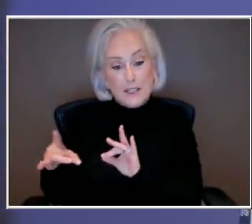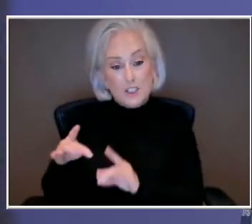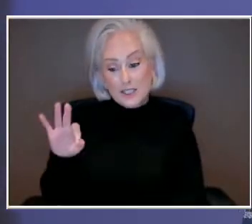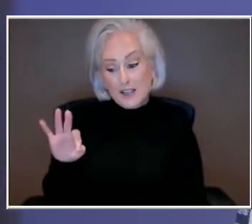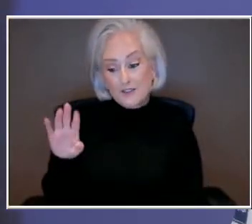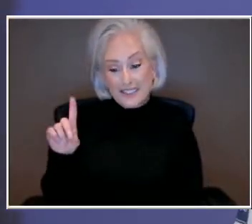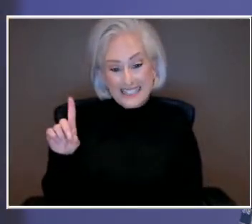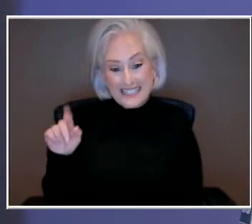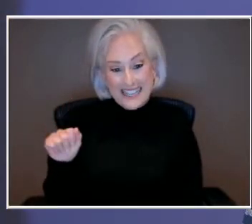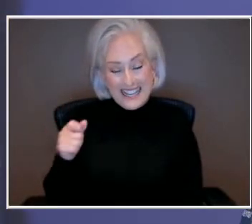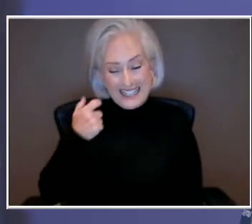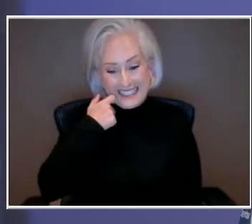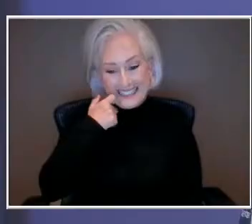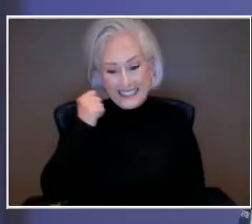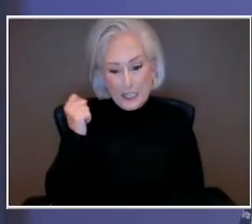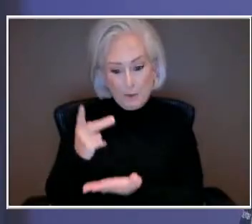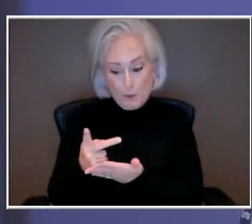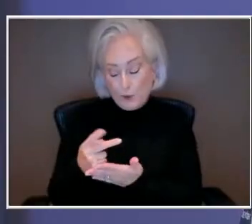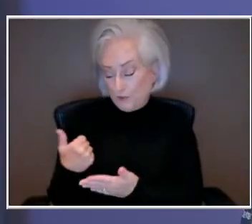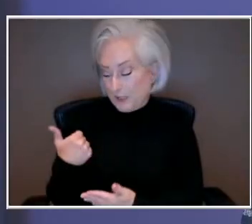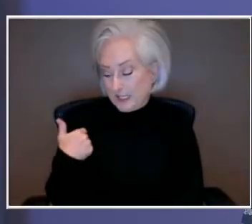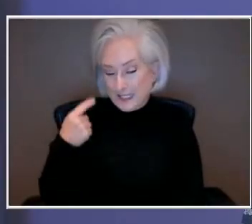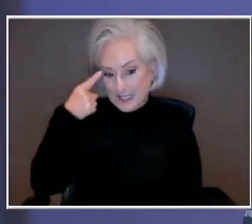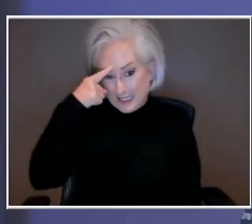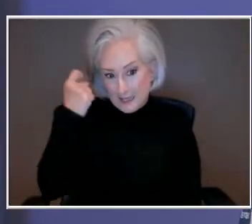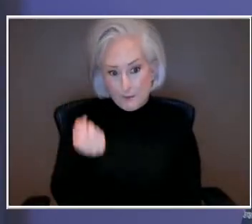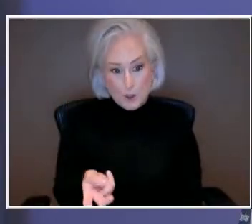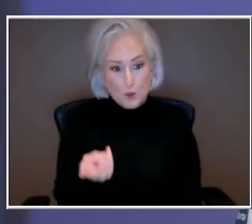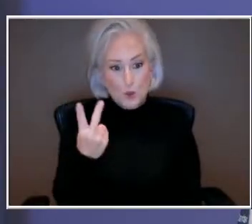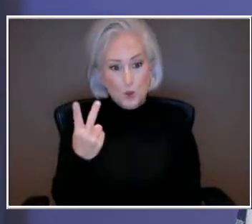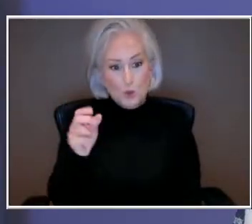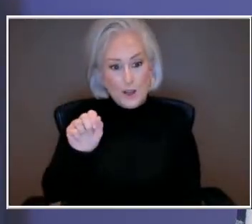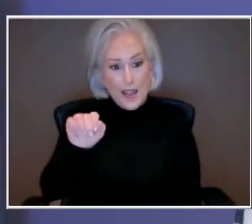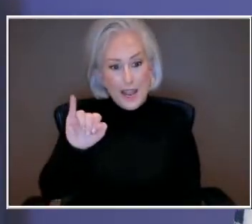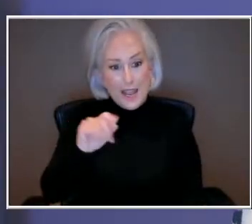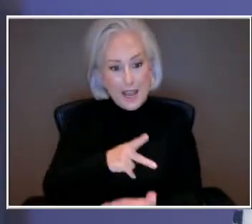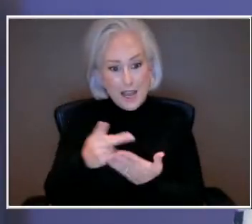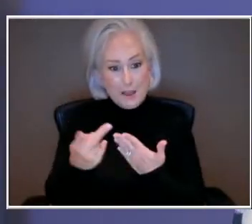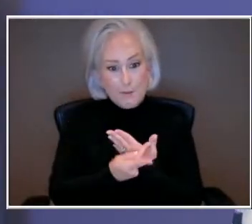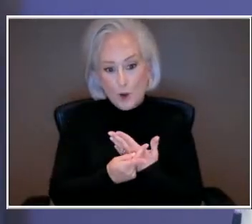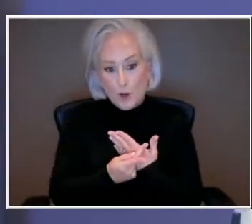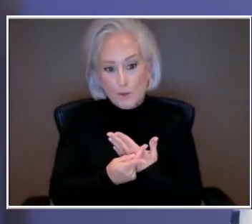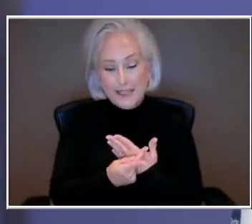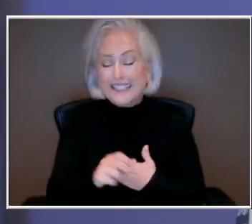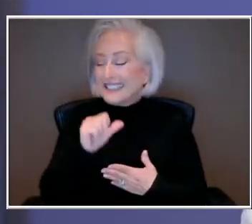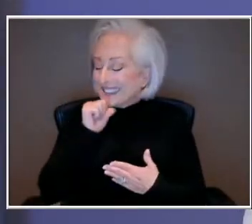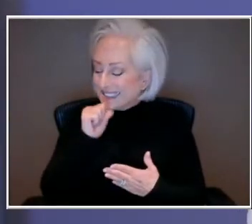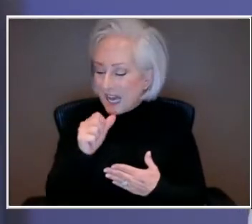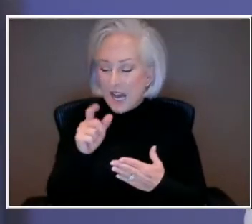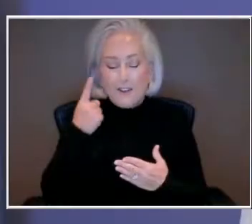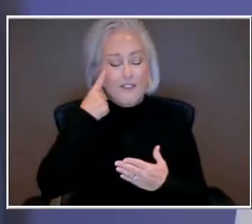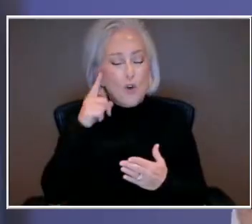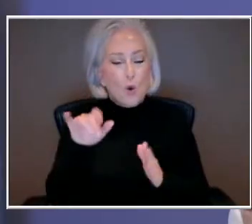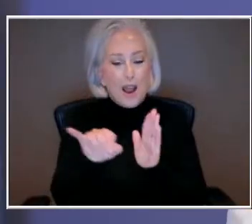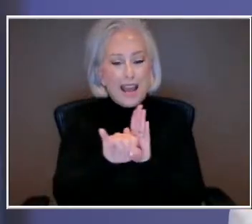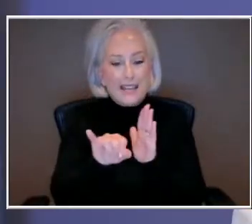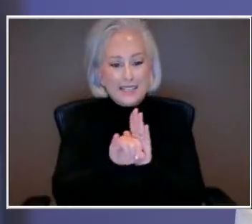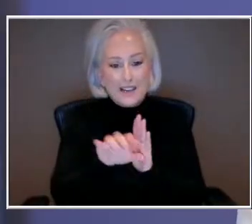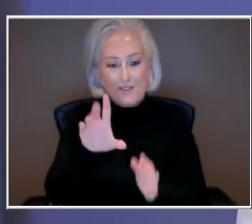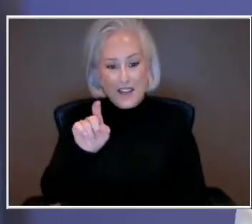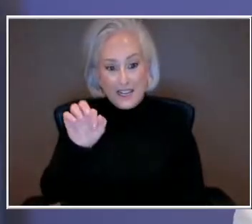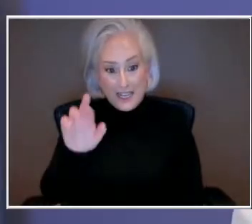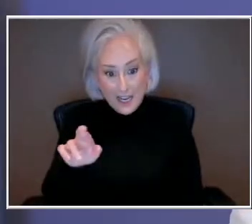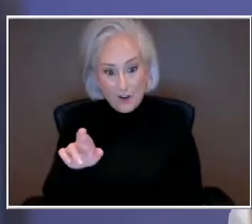approved this summer 2 AI programs that their goal is not to identify a cancer. It is to look at the changes